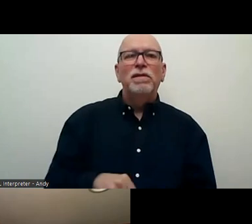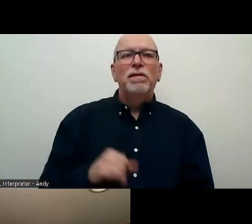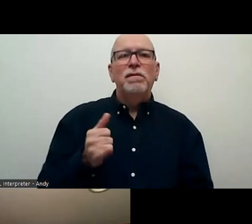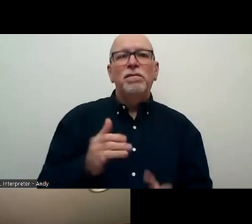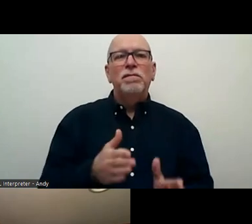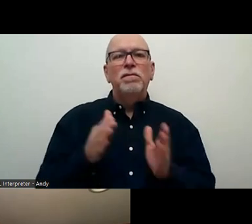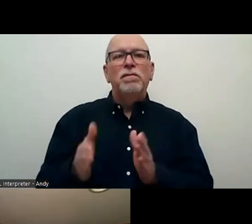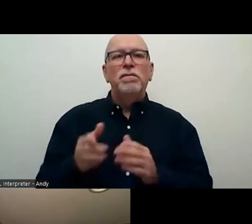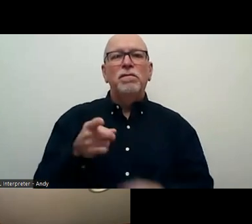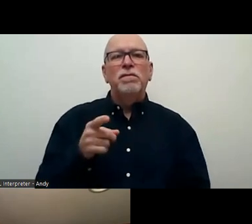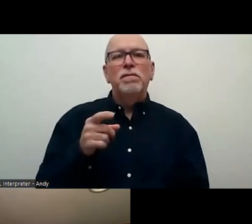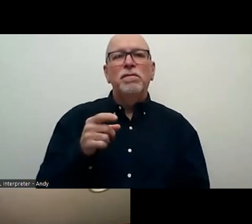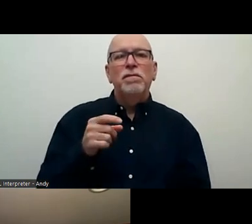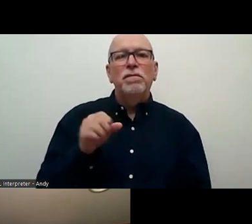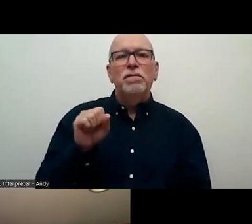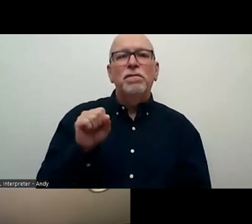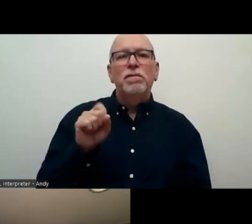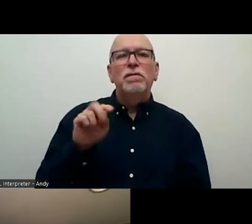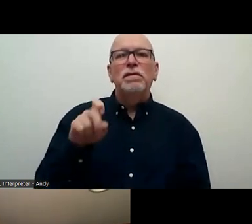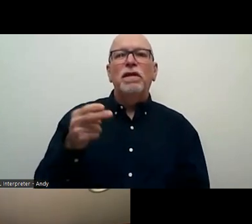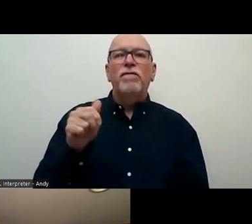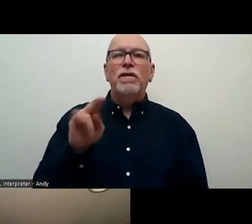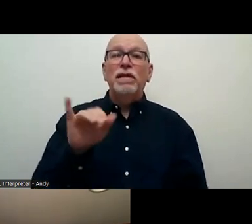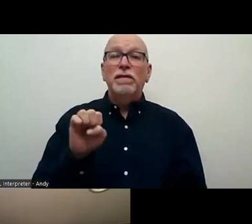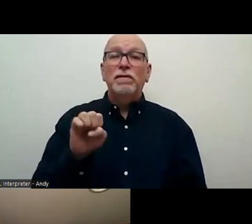about you stephanie